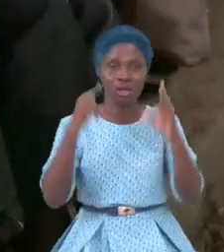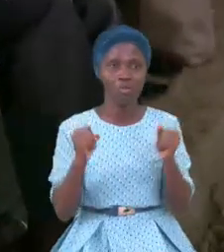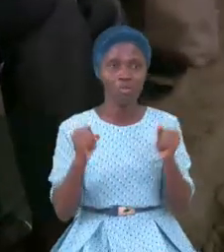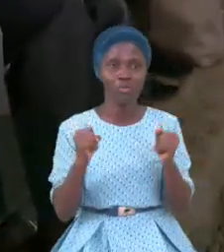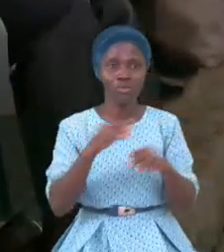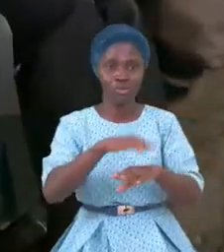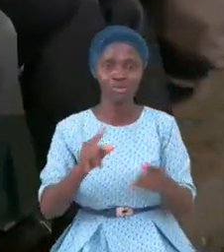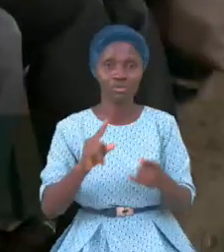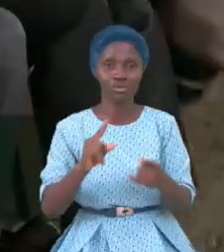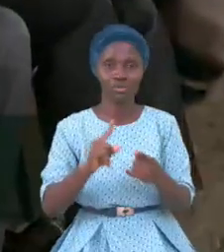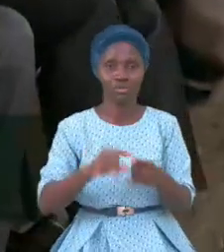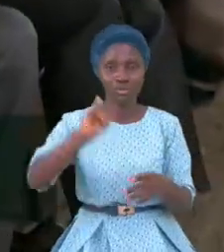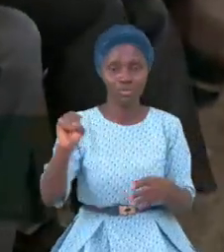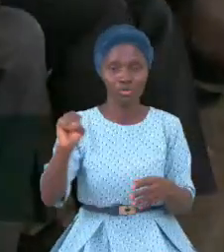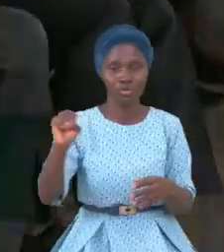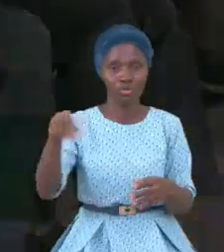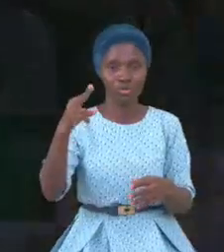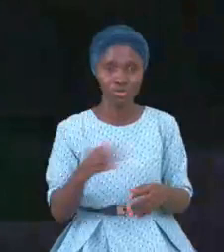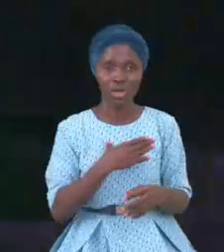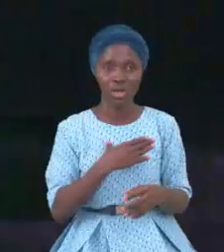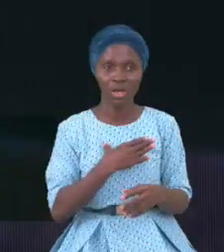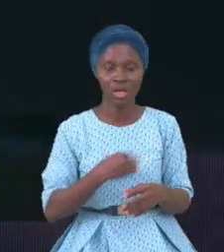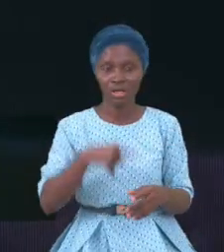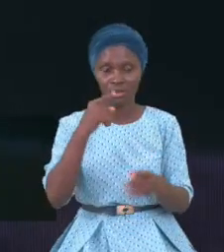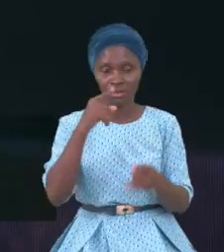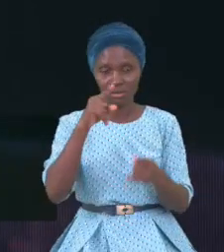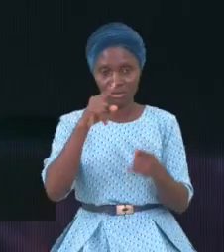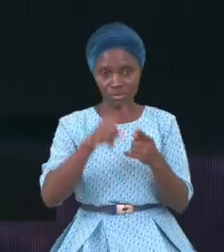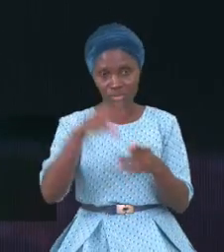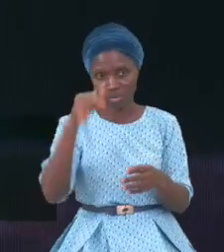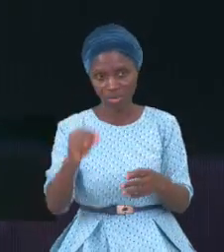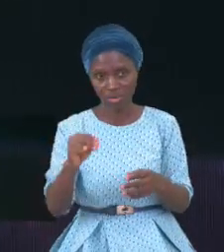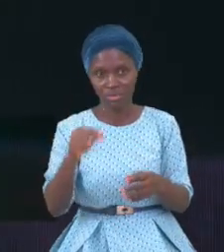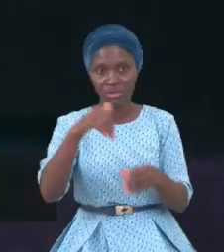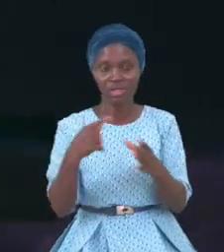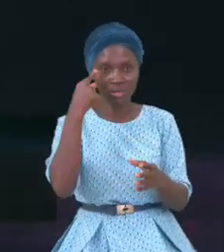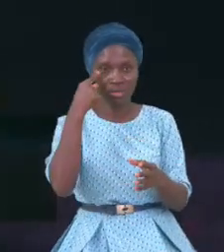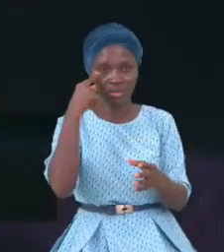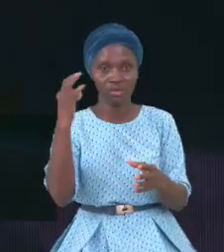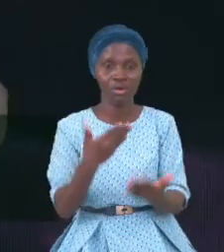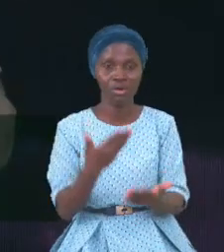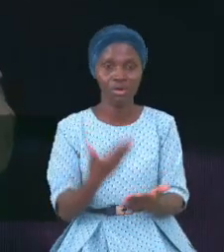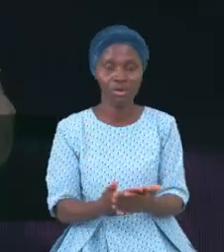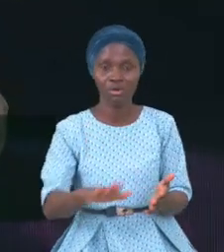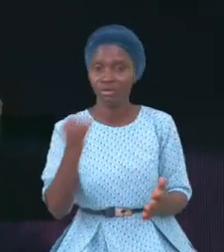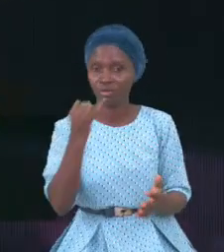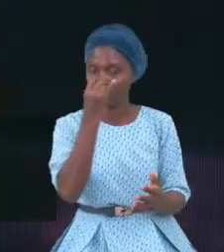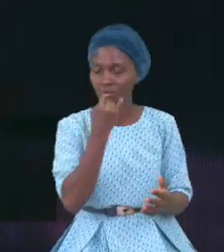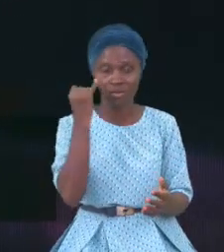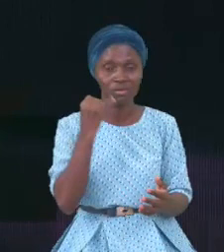Joshua and said unto him in the sight of all Israel, and then he said,